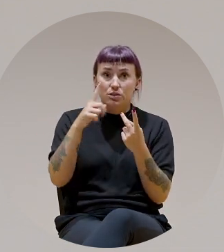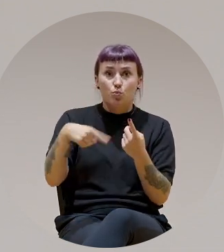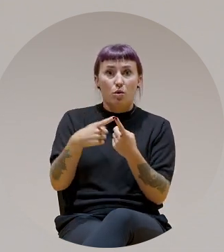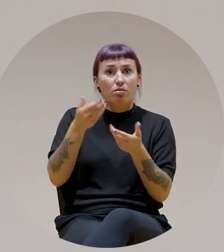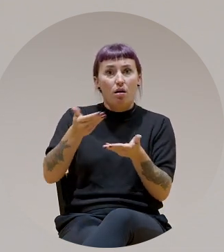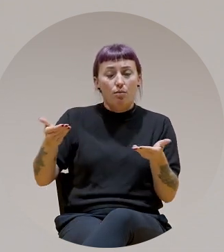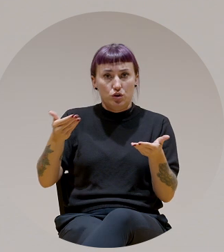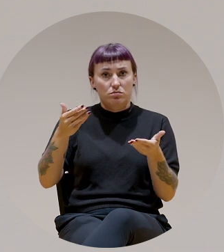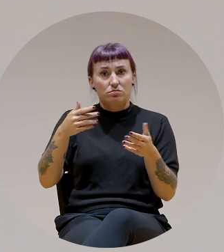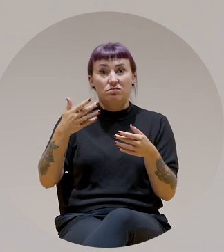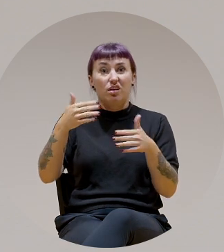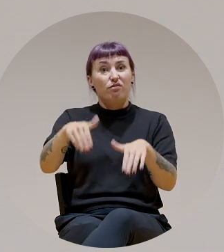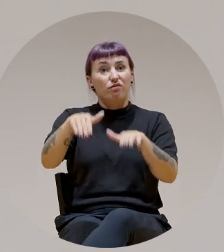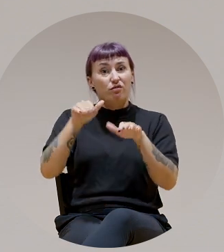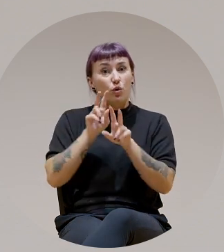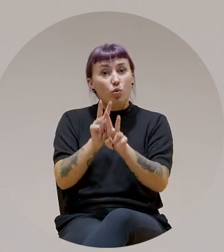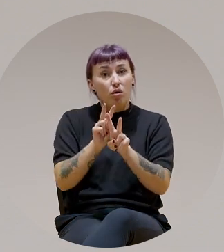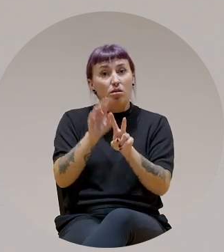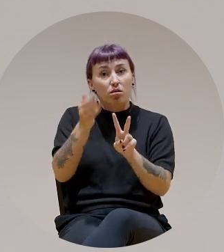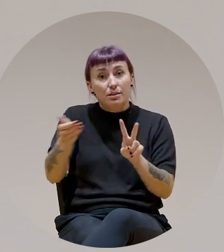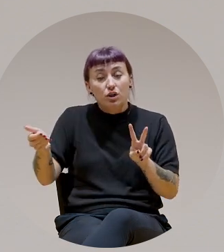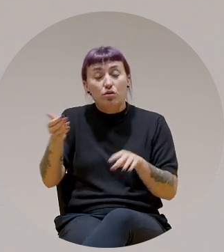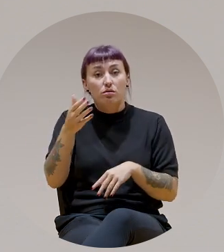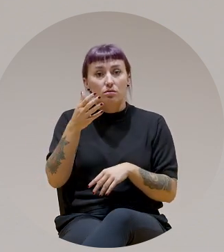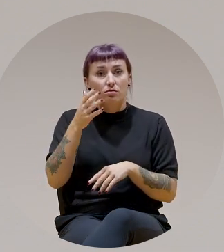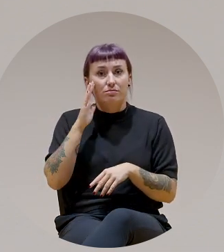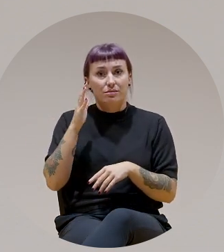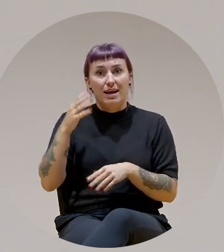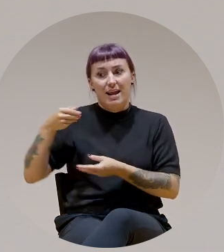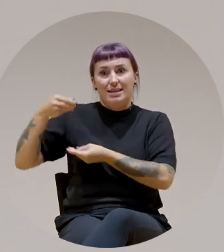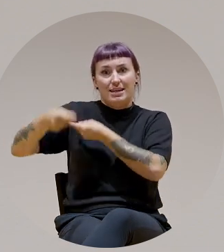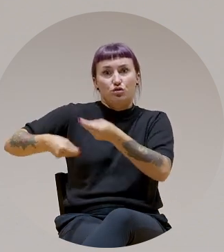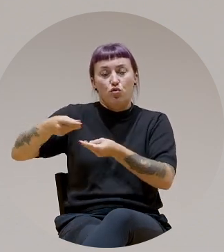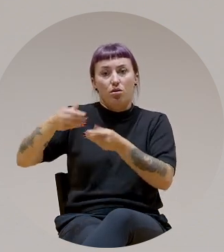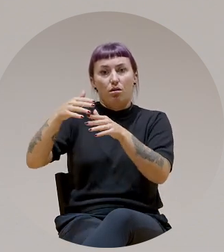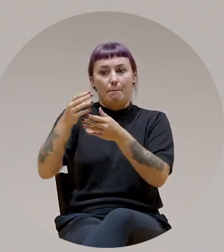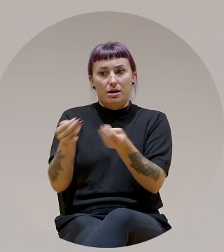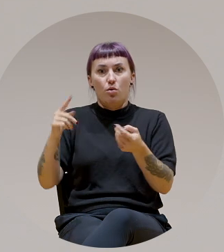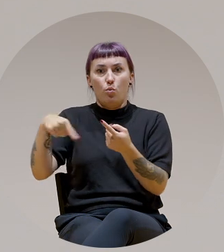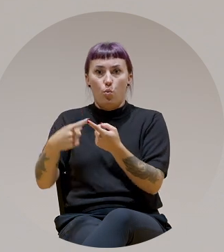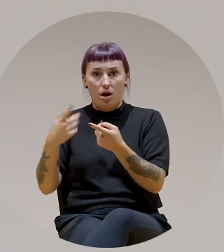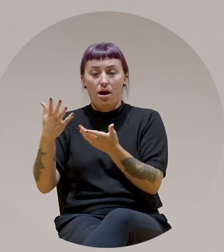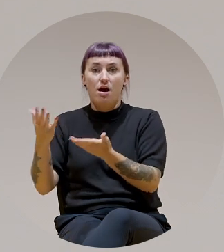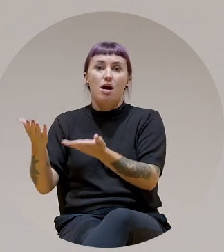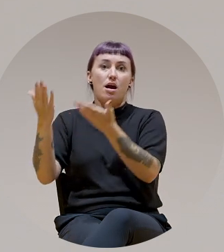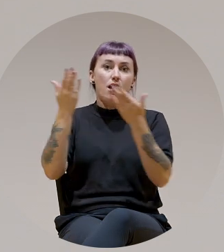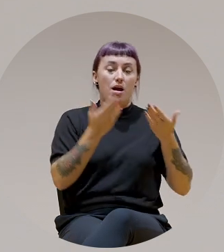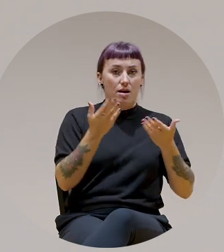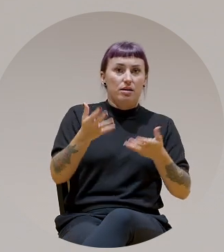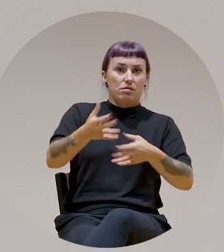objects came, the funerary materials and ancestral materials came into